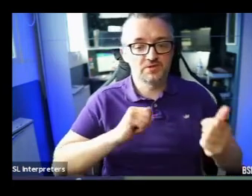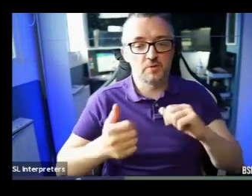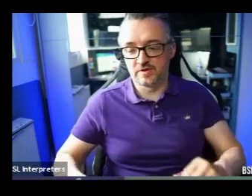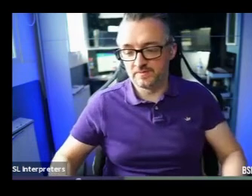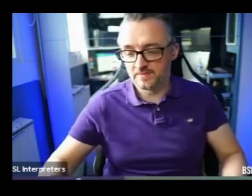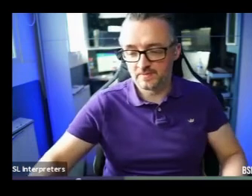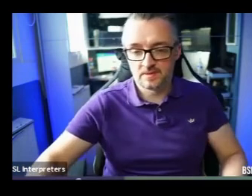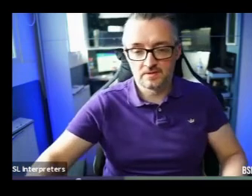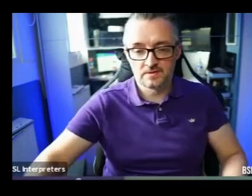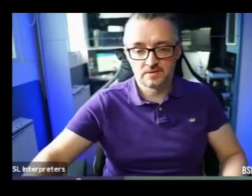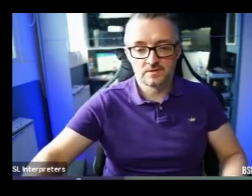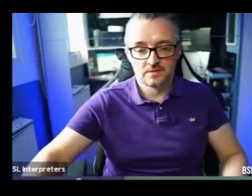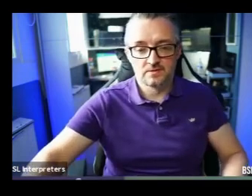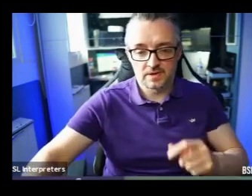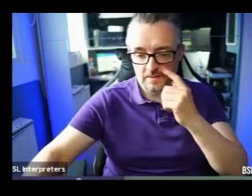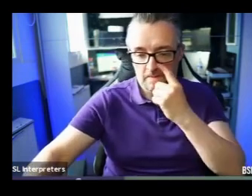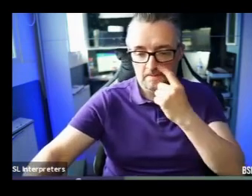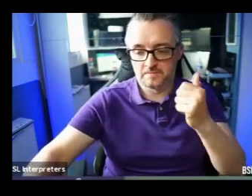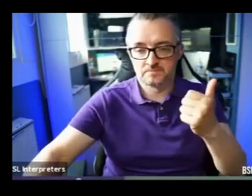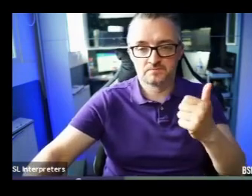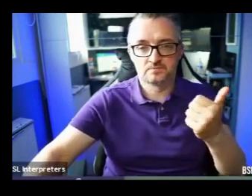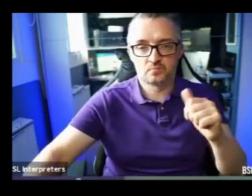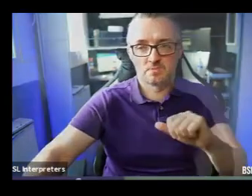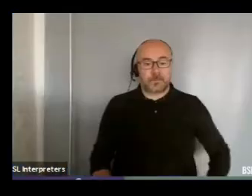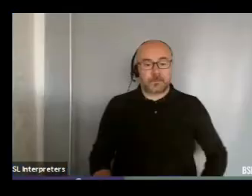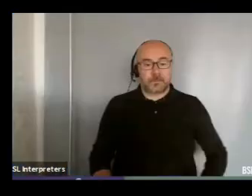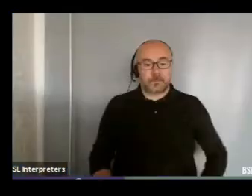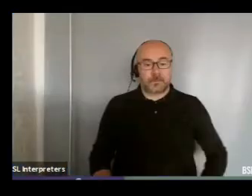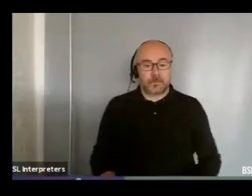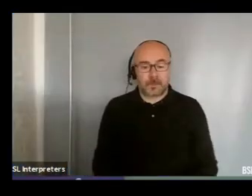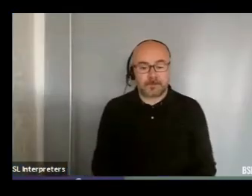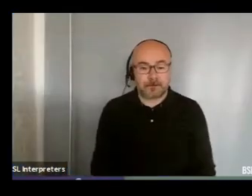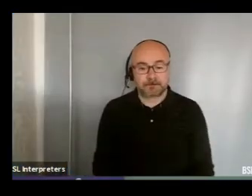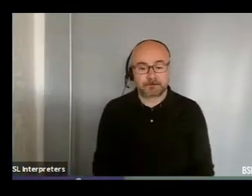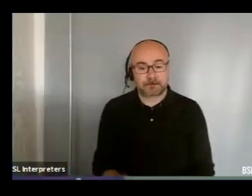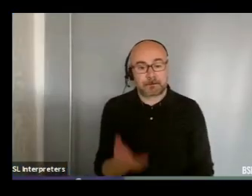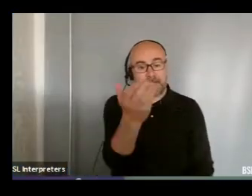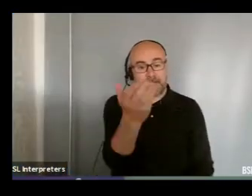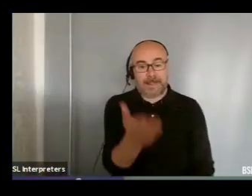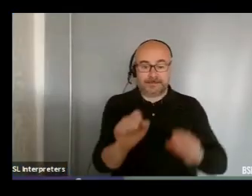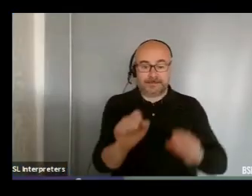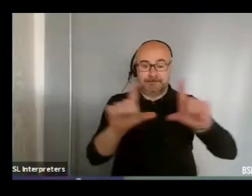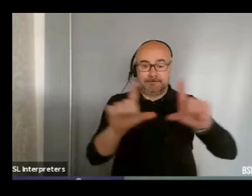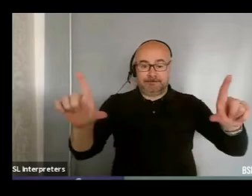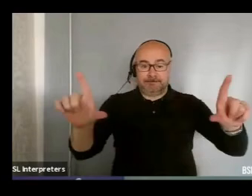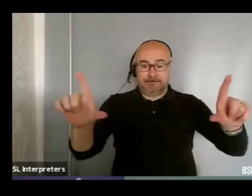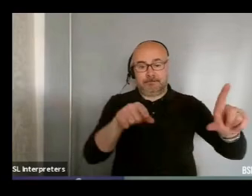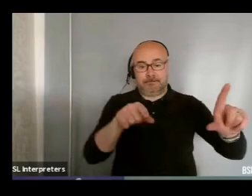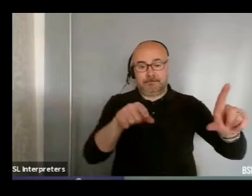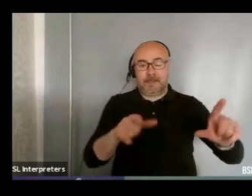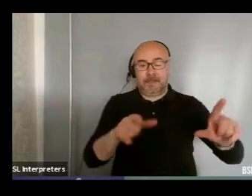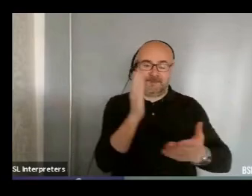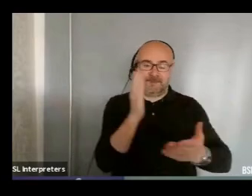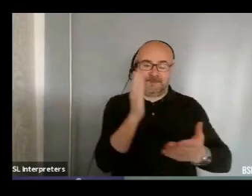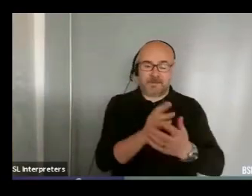see. Yeah, you can let me know if I've run out of time, but I think I've got 5 minutes. So, colleagues, this is a really, really important